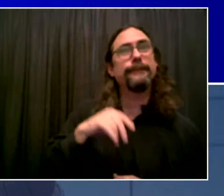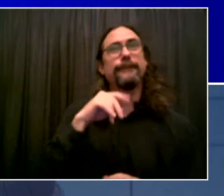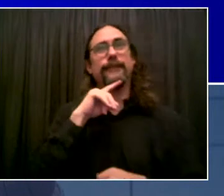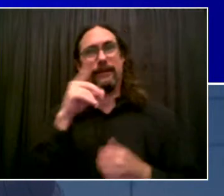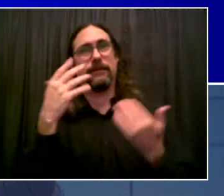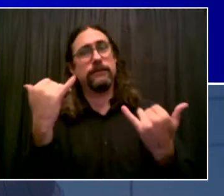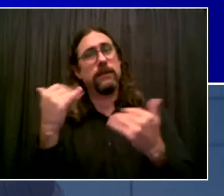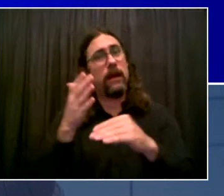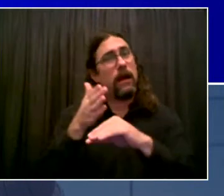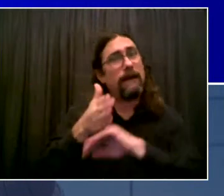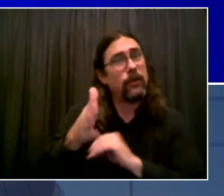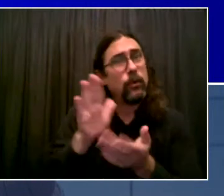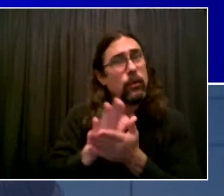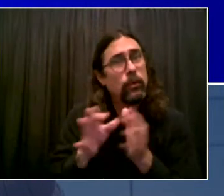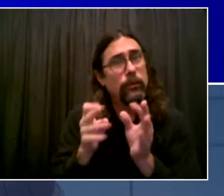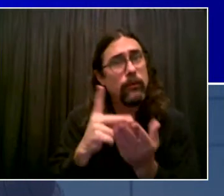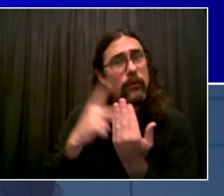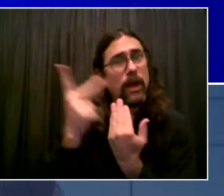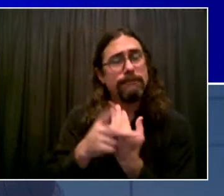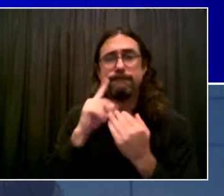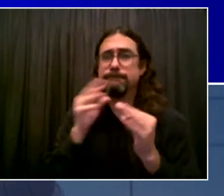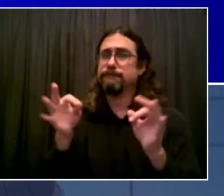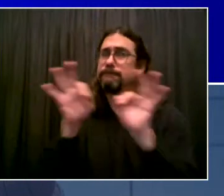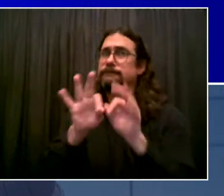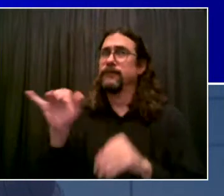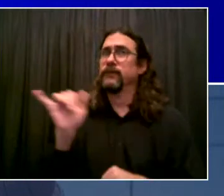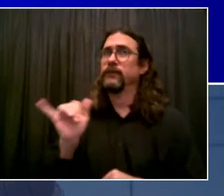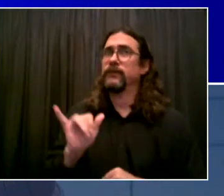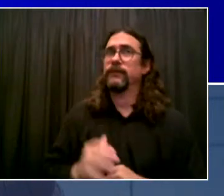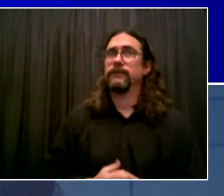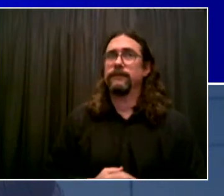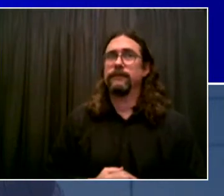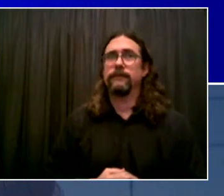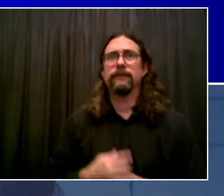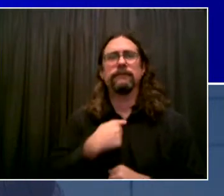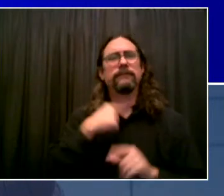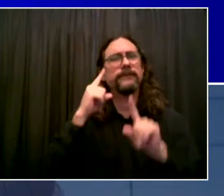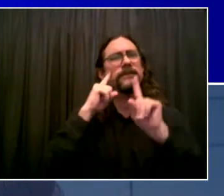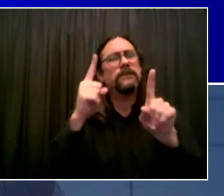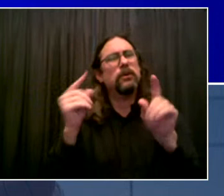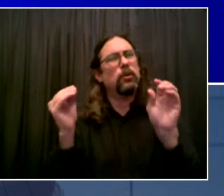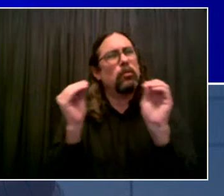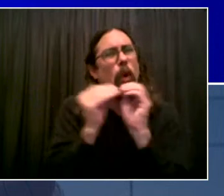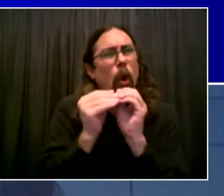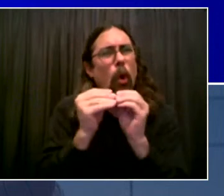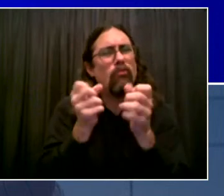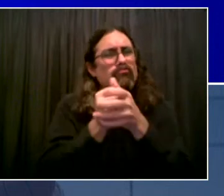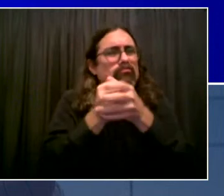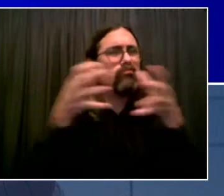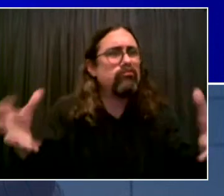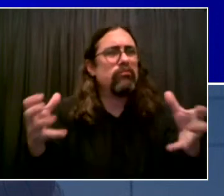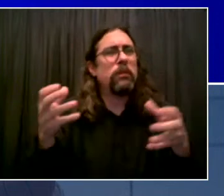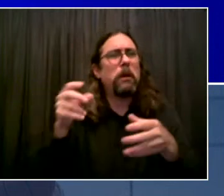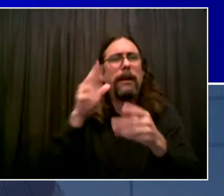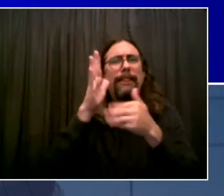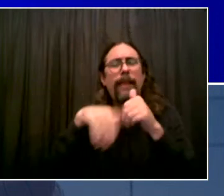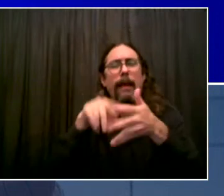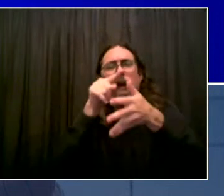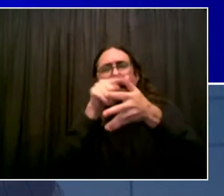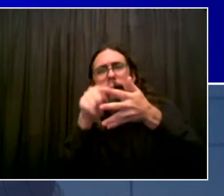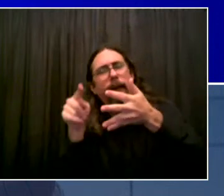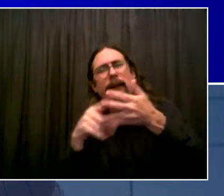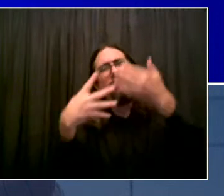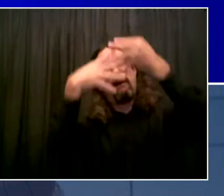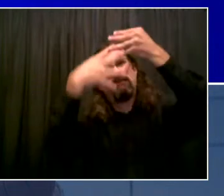more widely available, particularly for middle school families who need it so importantly. I'm really happy to say that we're bringing back